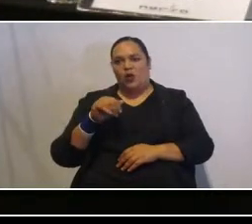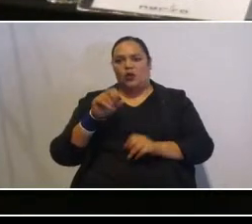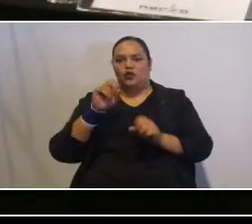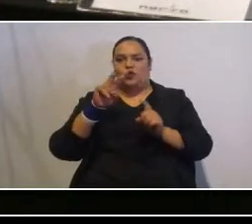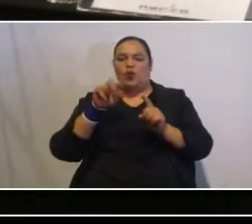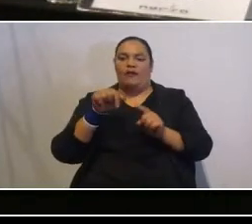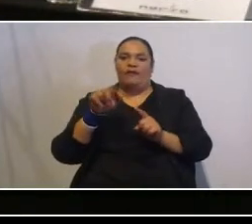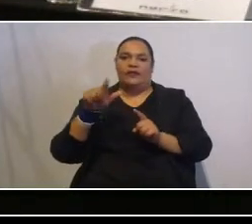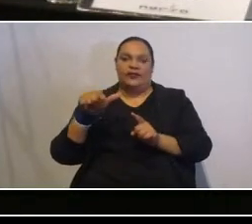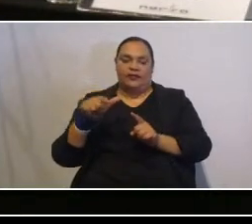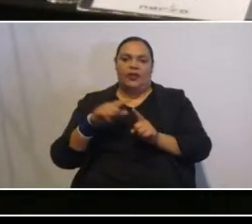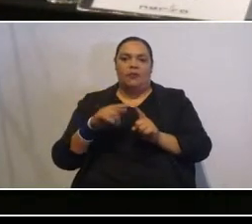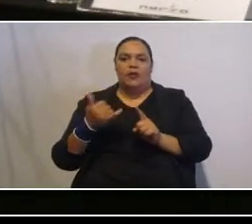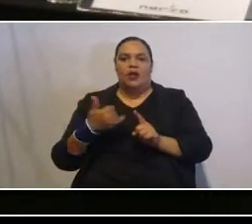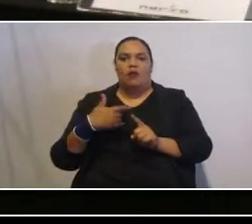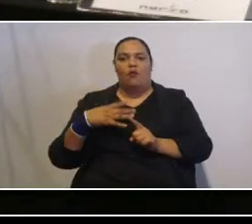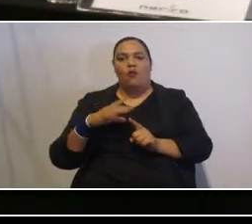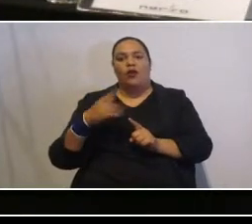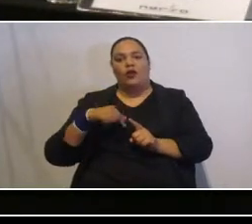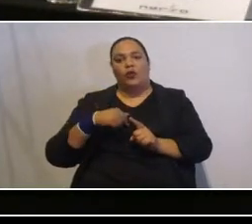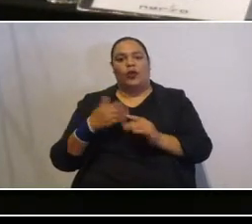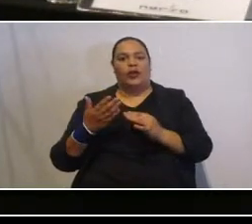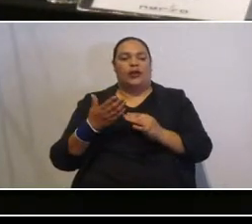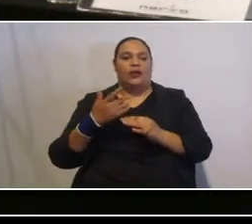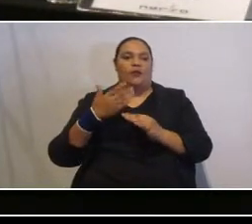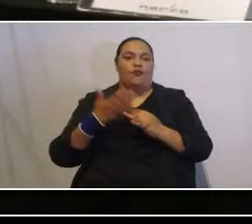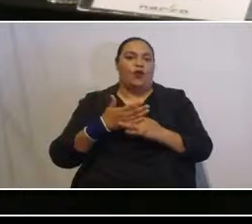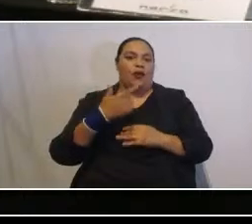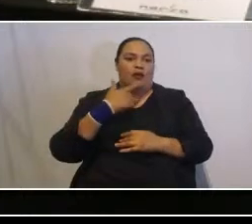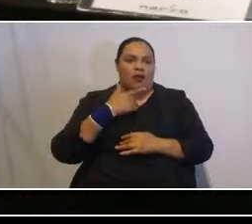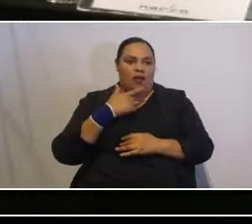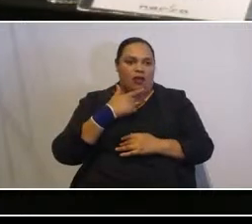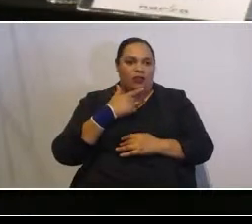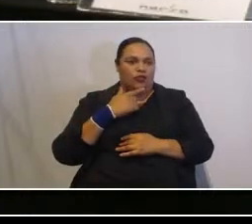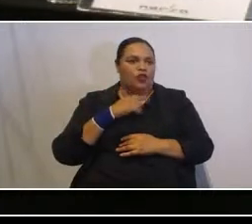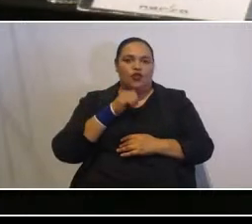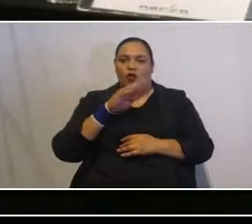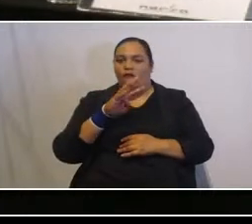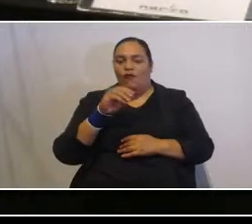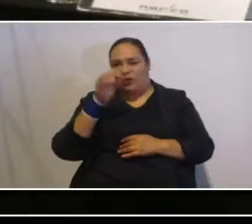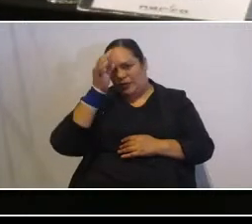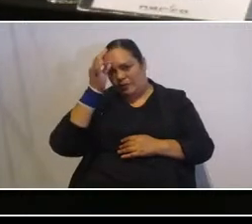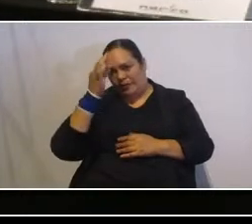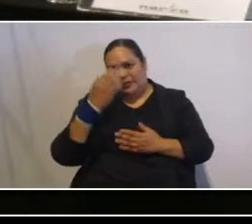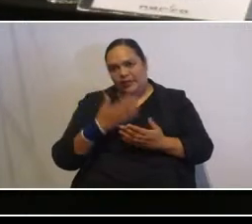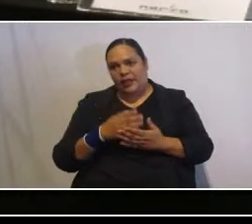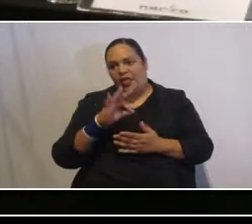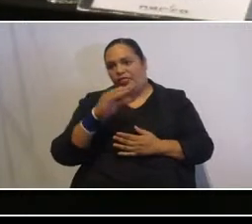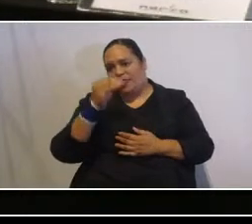past 12. I would like us to take lunch. Instead of taking 40 minutes, can we take